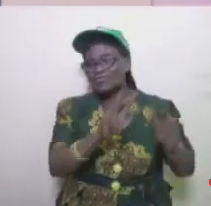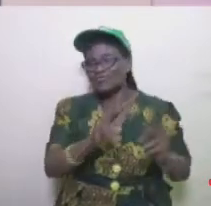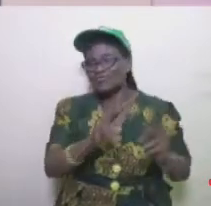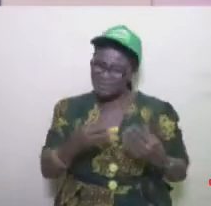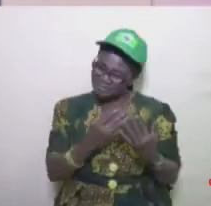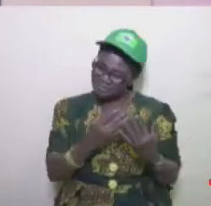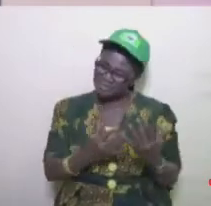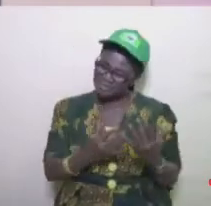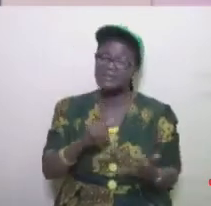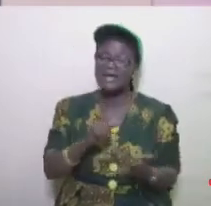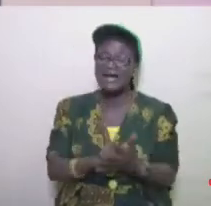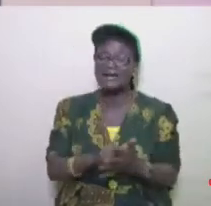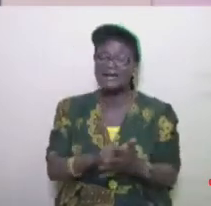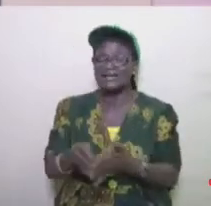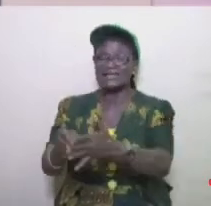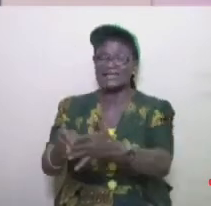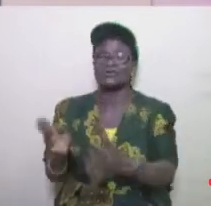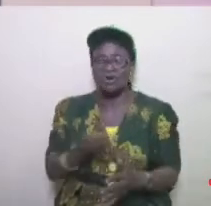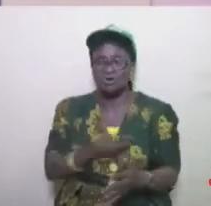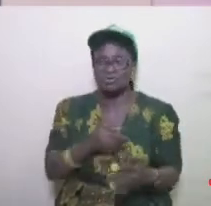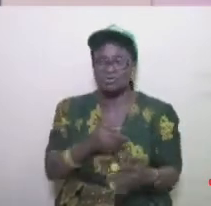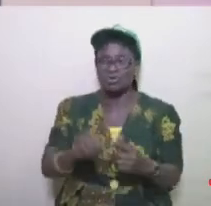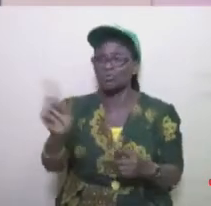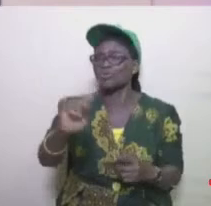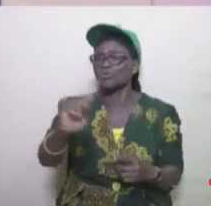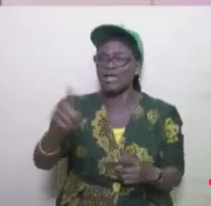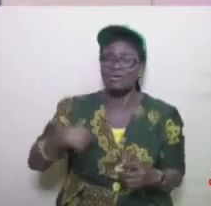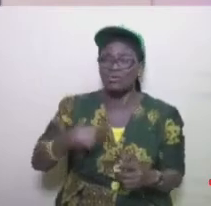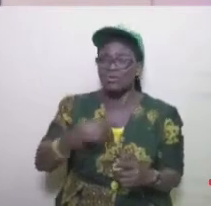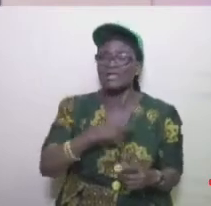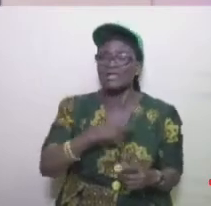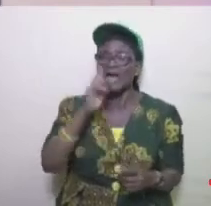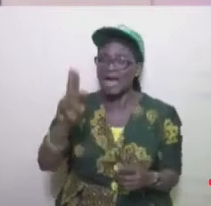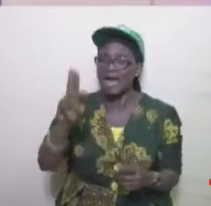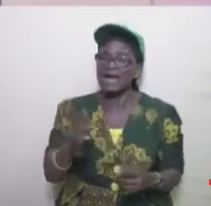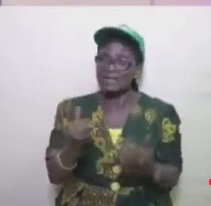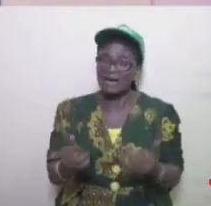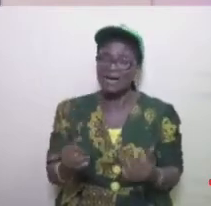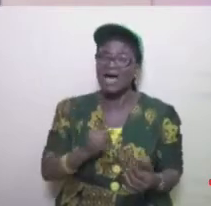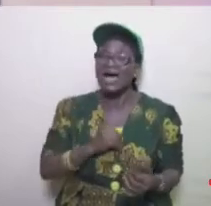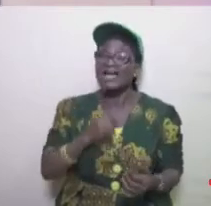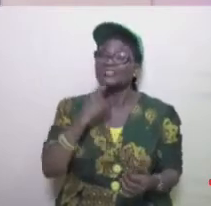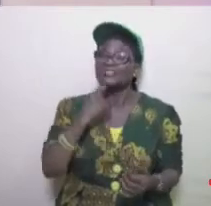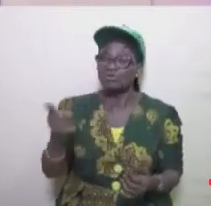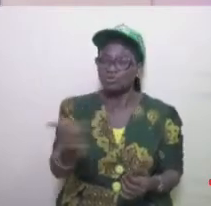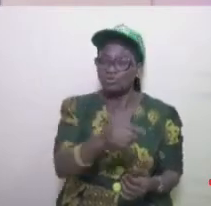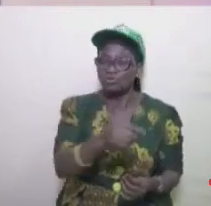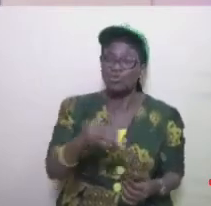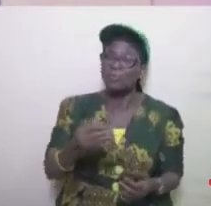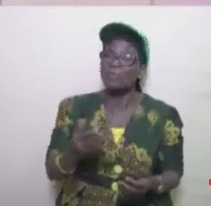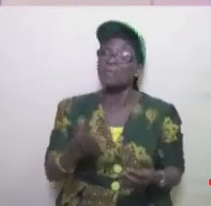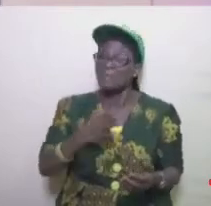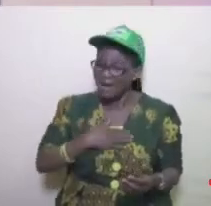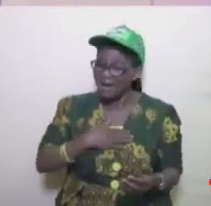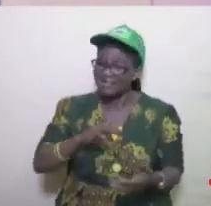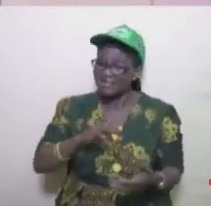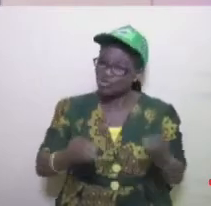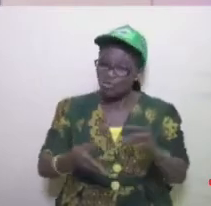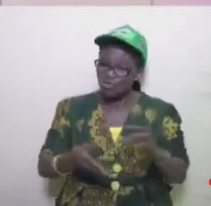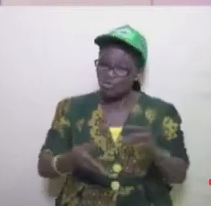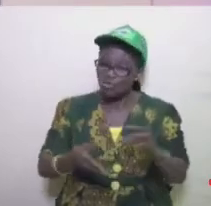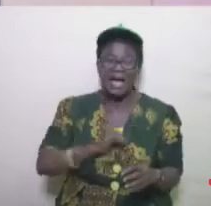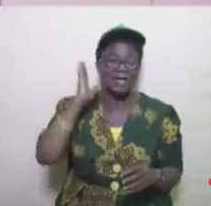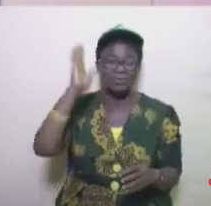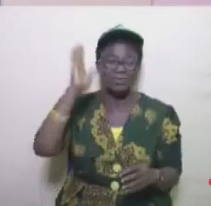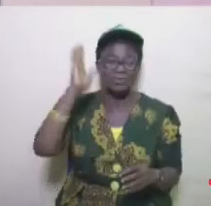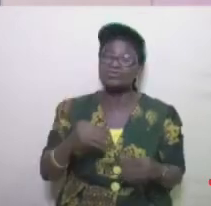are. I've told you my story. I wouldn't have been a pastor or a full-time pastor if